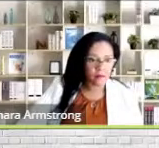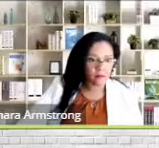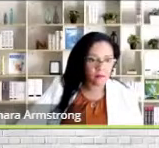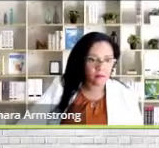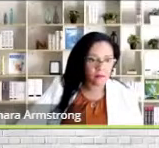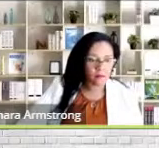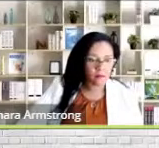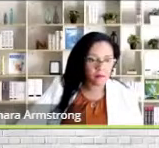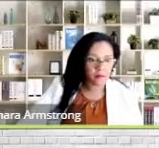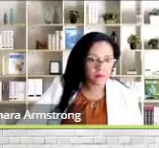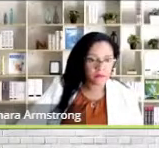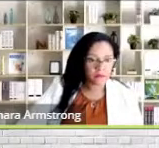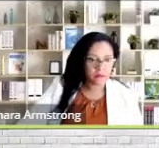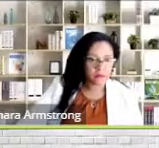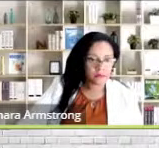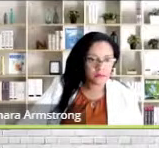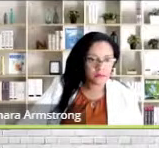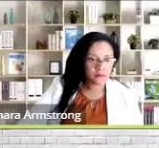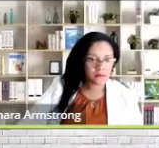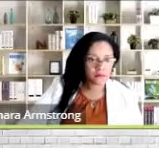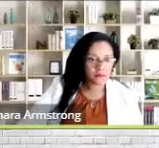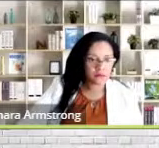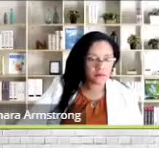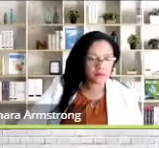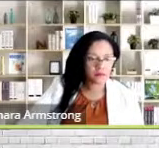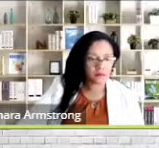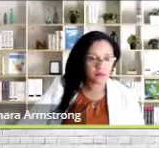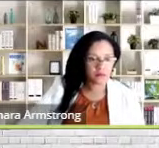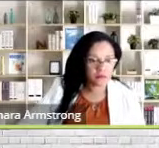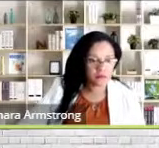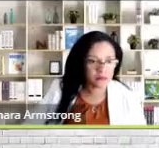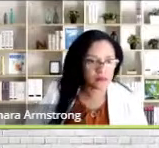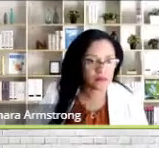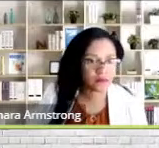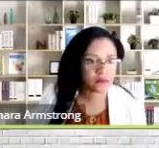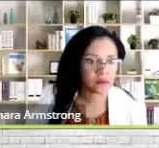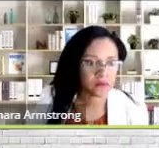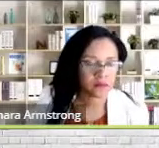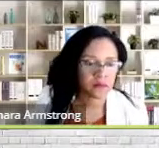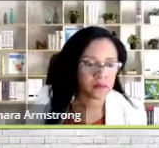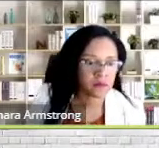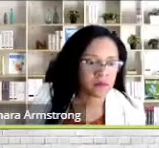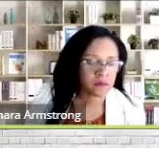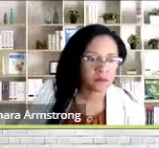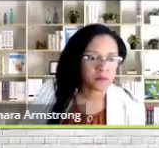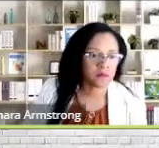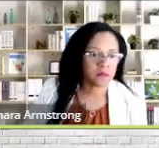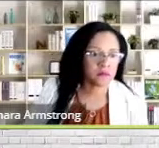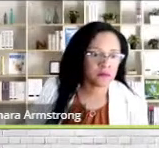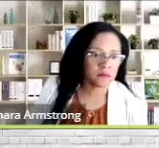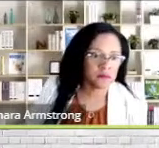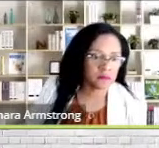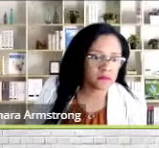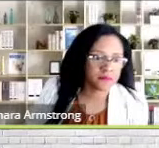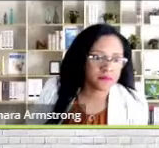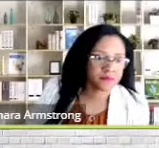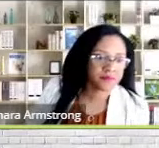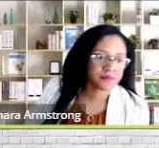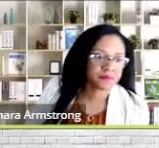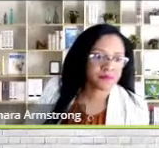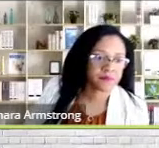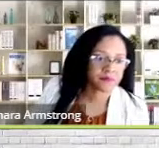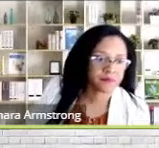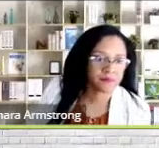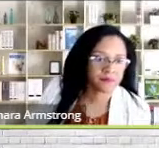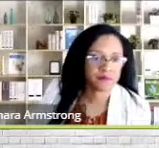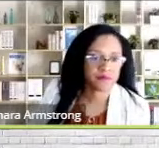which I believe are the demographic groups that are less likely to be vaccinated. I was hoping the doctor would still be on so that she could